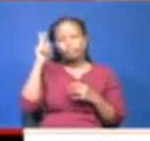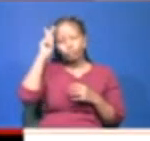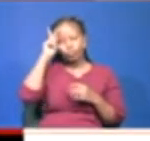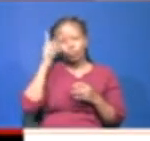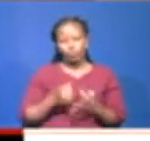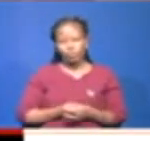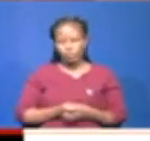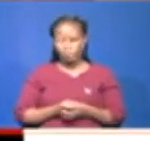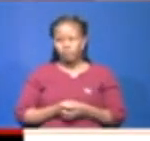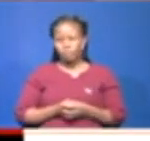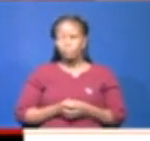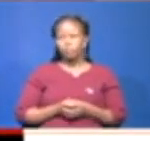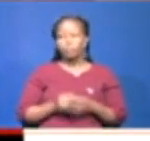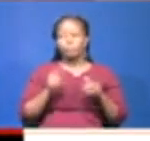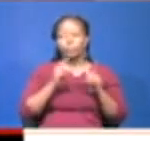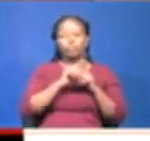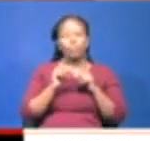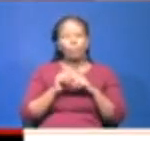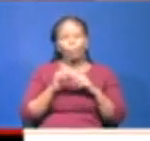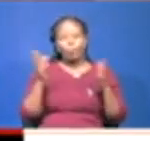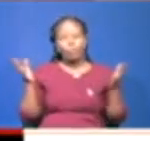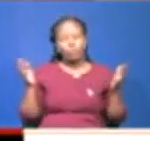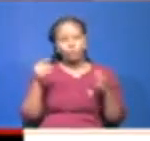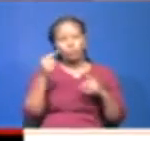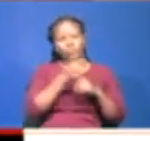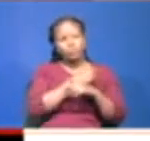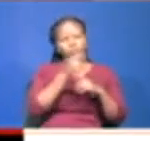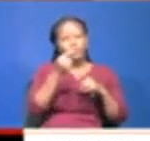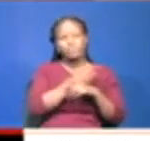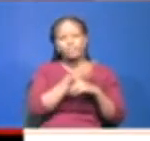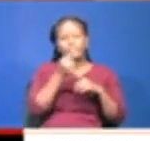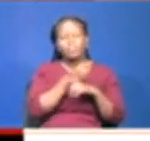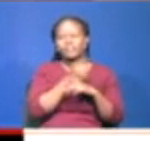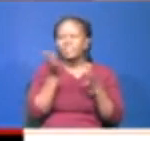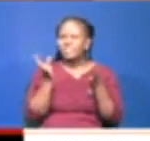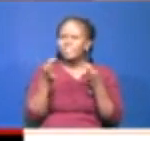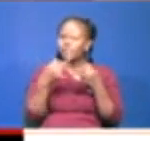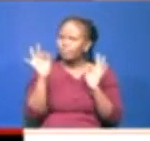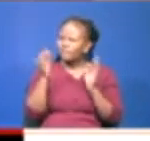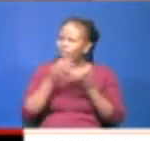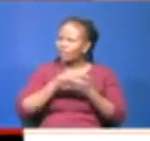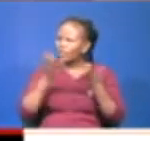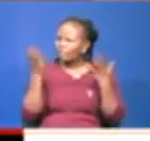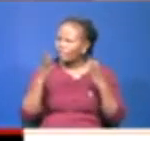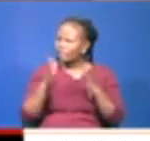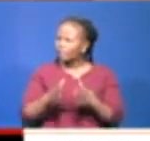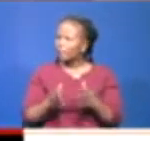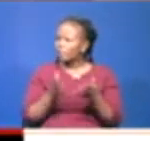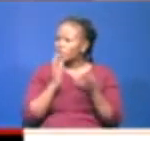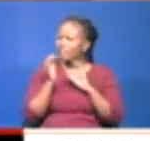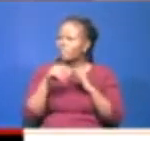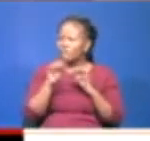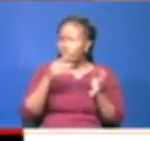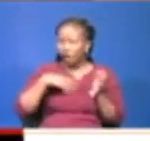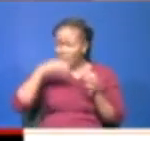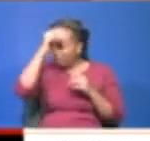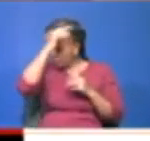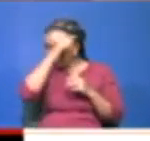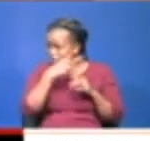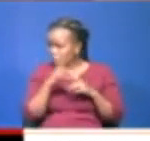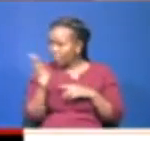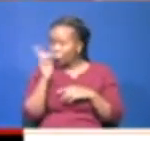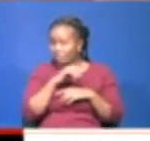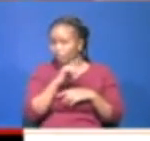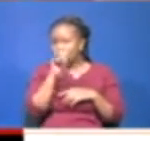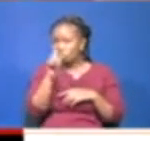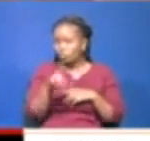And this, you know, training is open to anyone, as long as you've graduated from high school? Yes, and